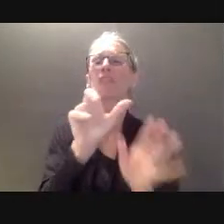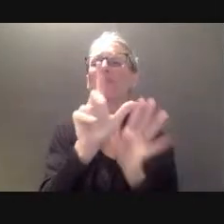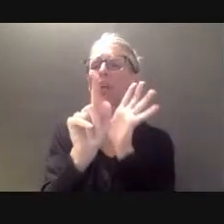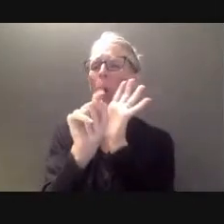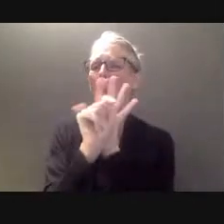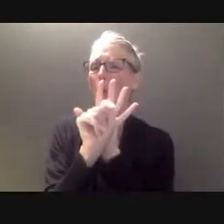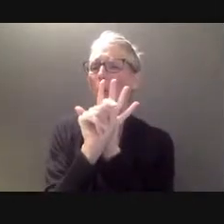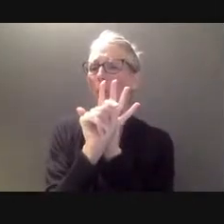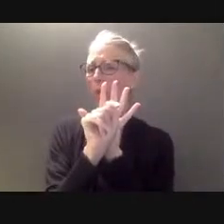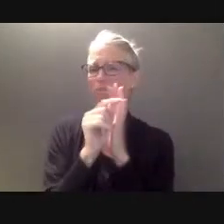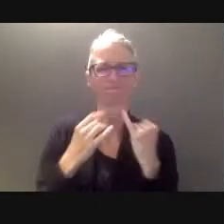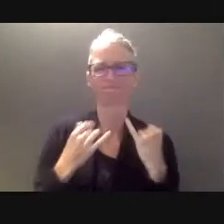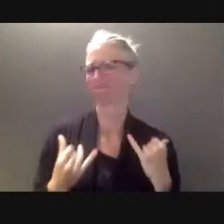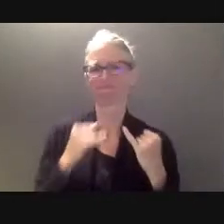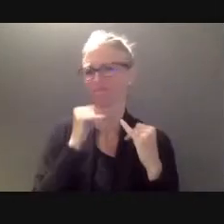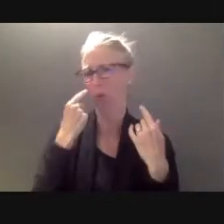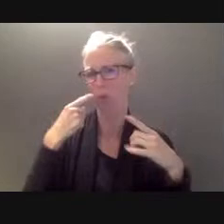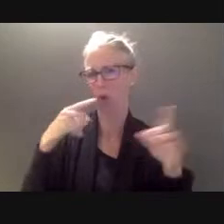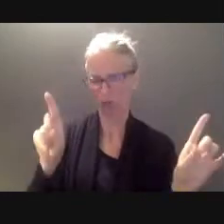for the video in the chat.